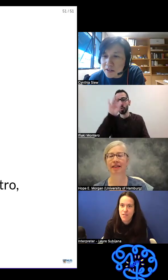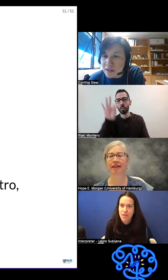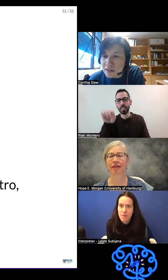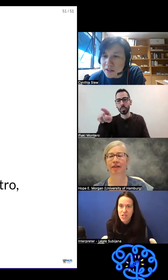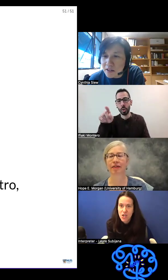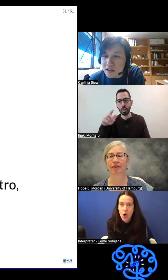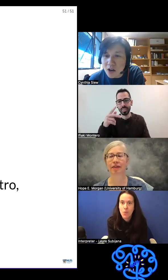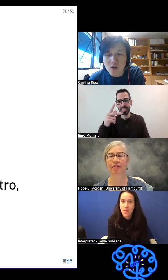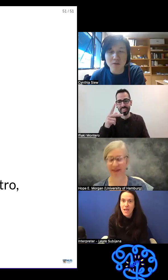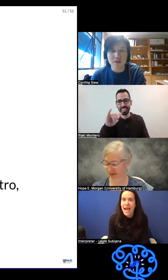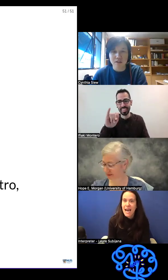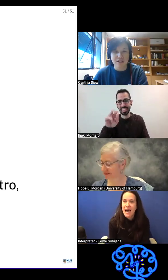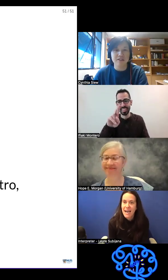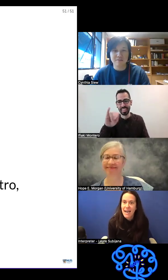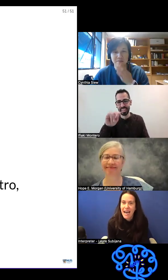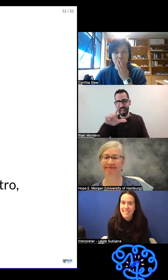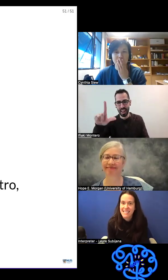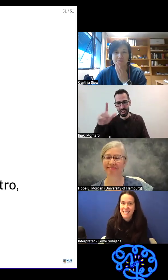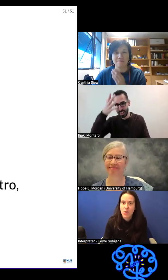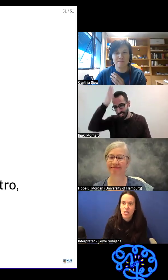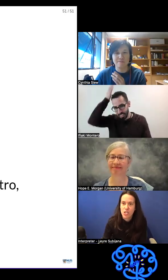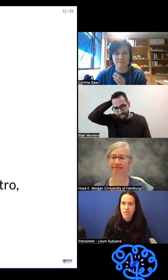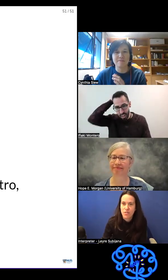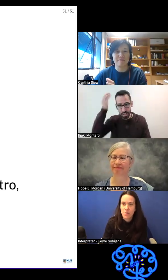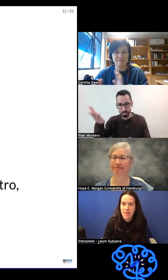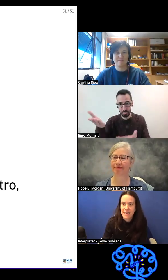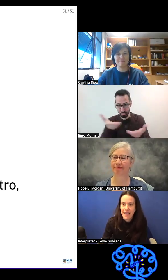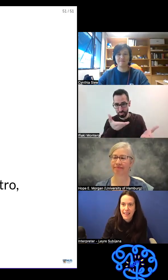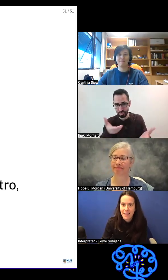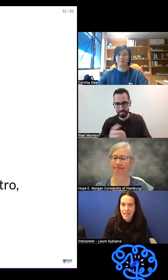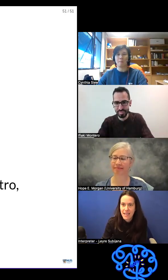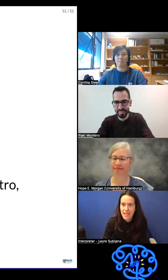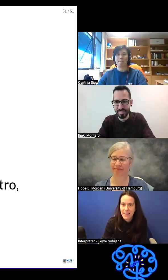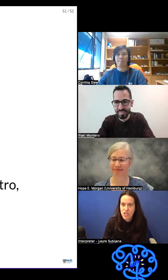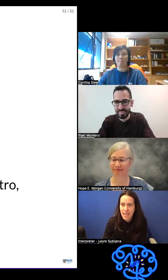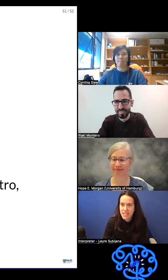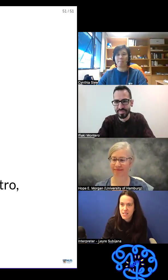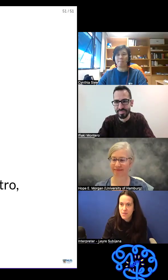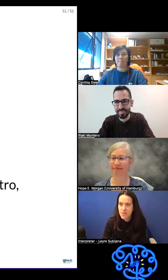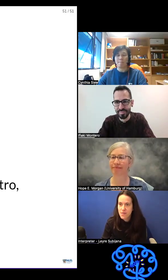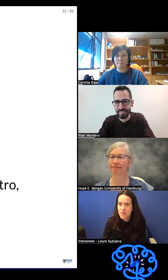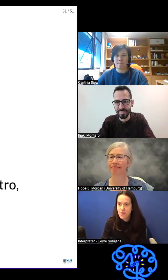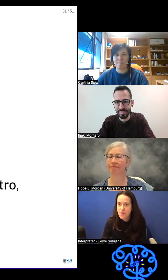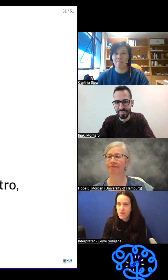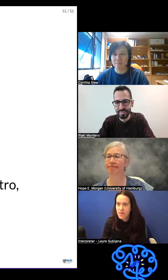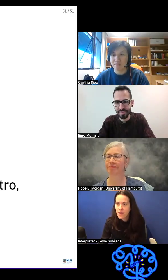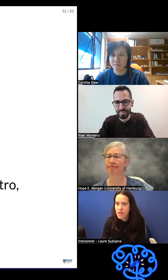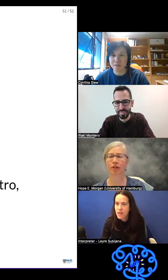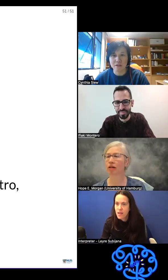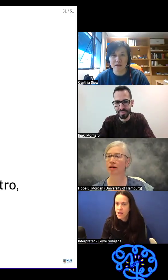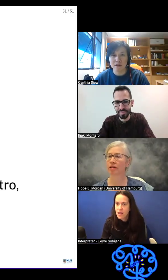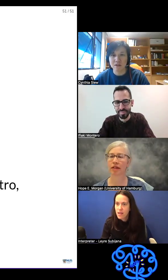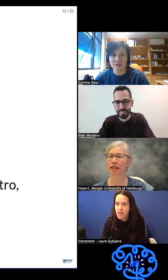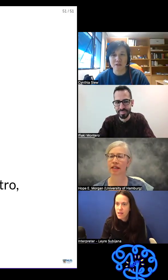Thank you very much, Hope. Oh. I see a question from Kirill in the chat.